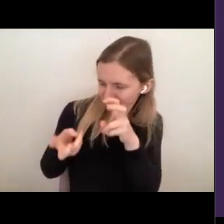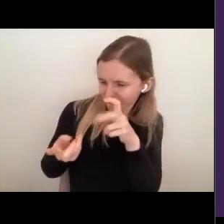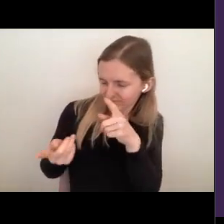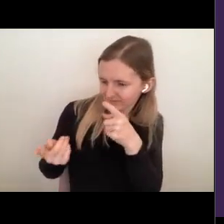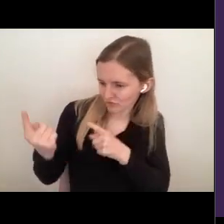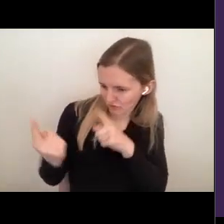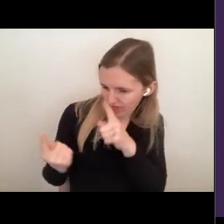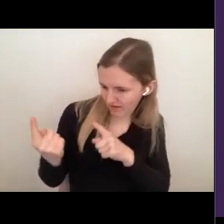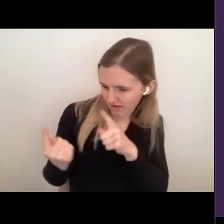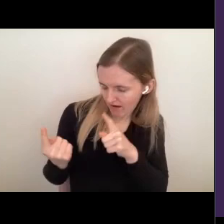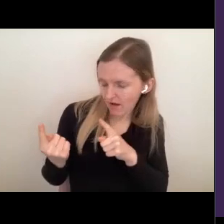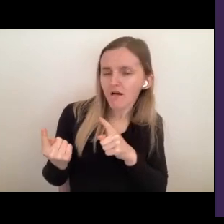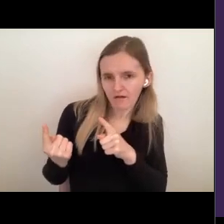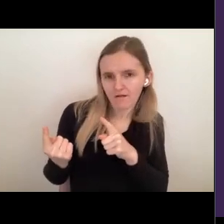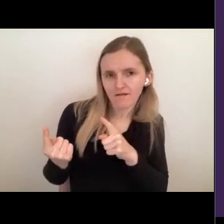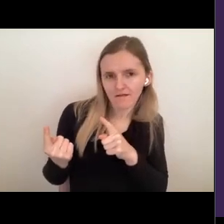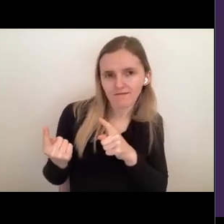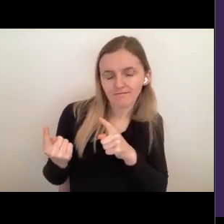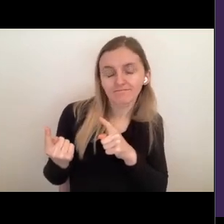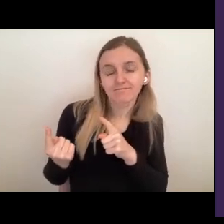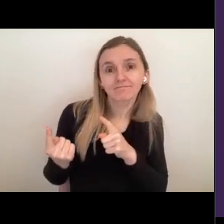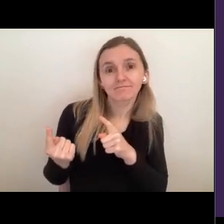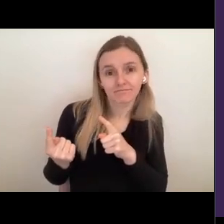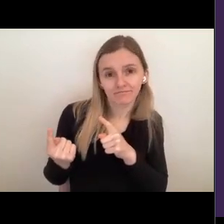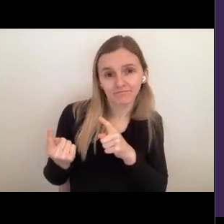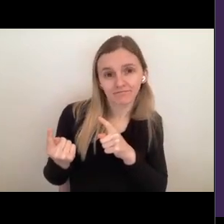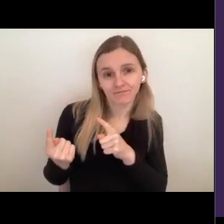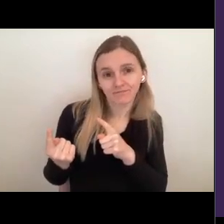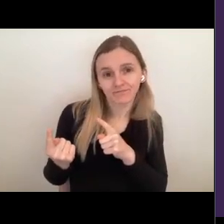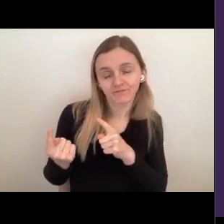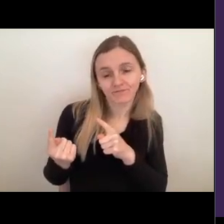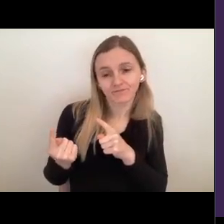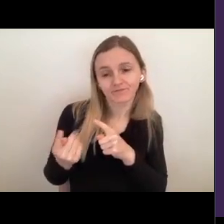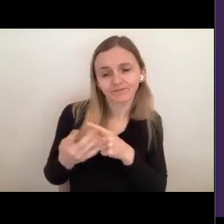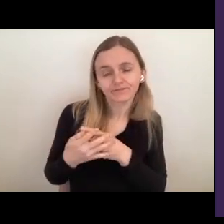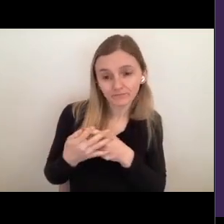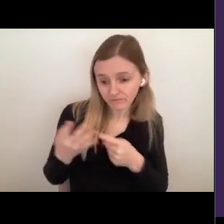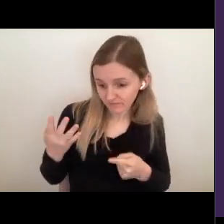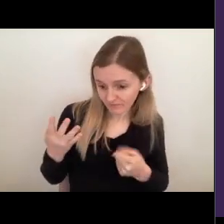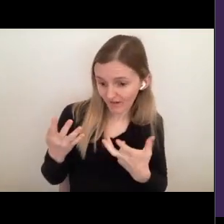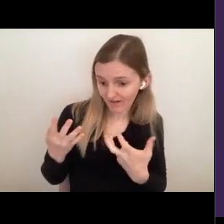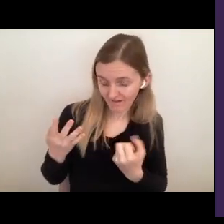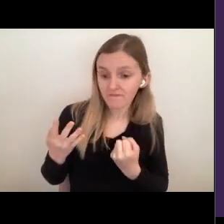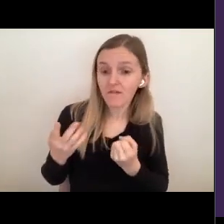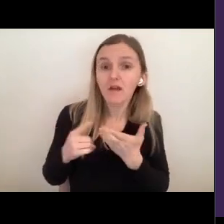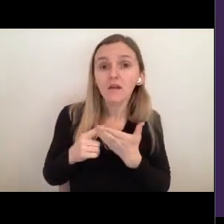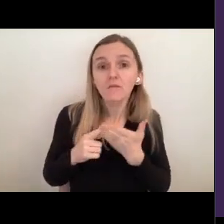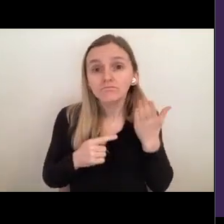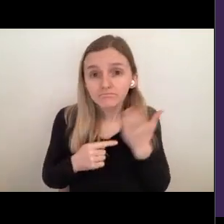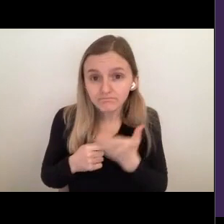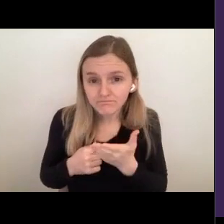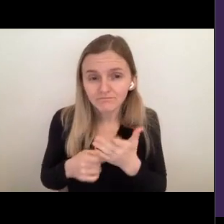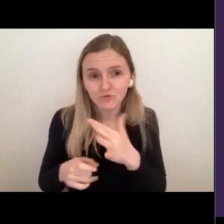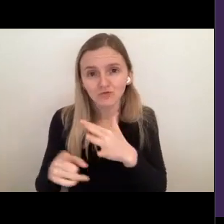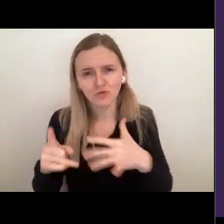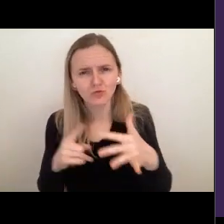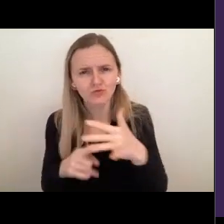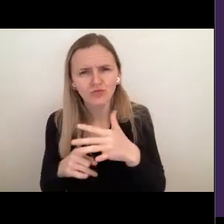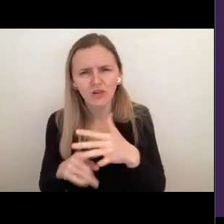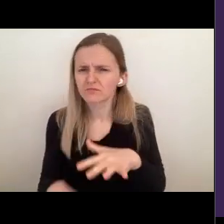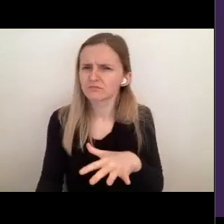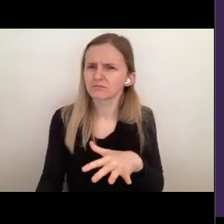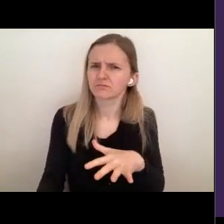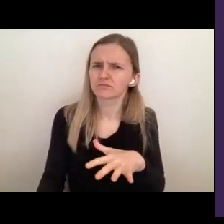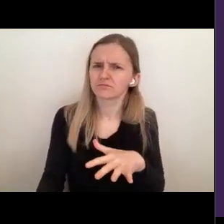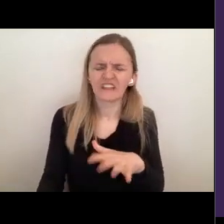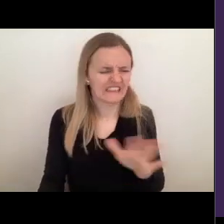they bring it into their social world. And actually what they find is that they're being told, well, that's not